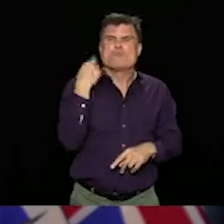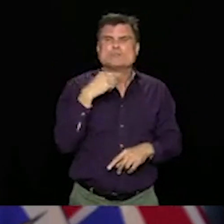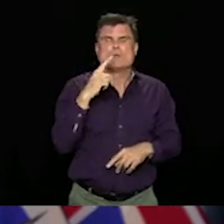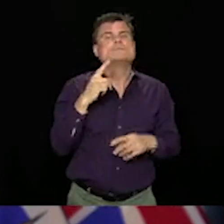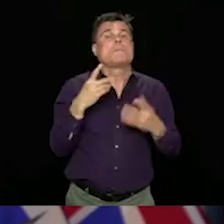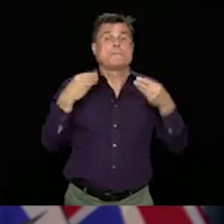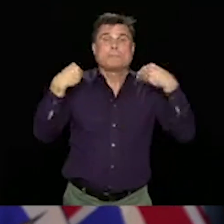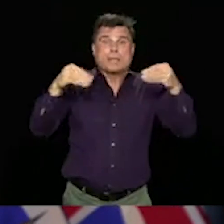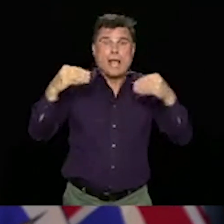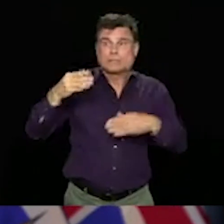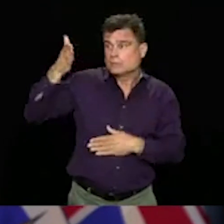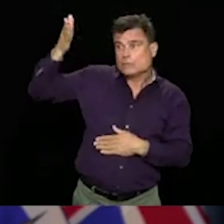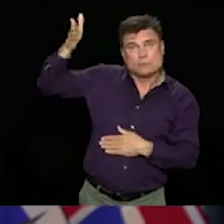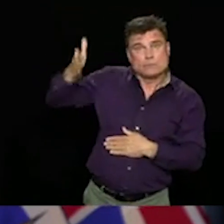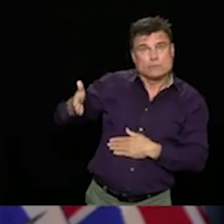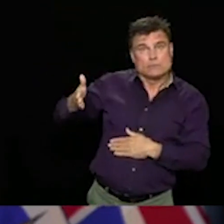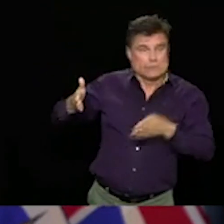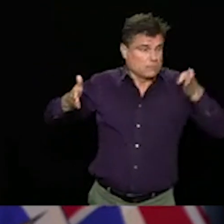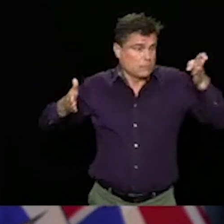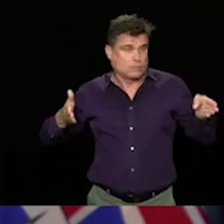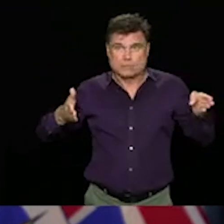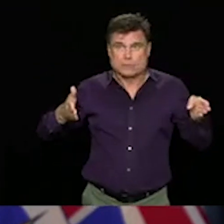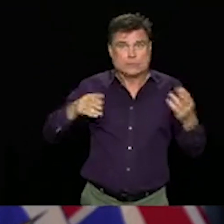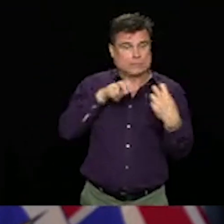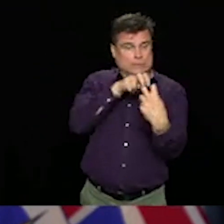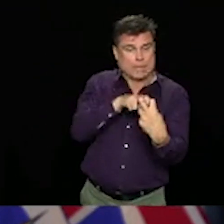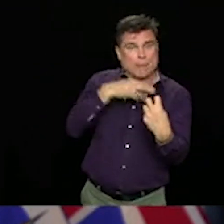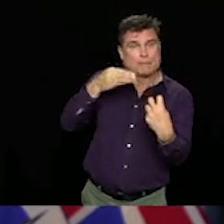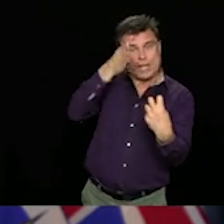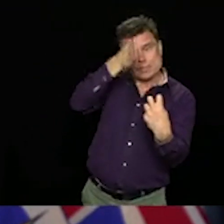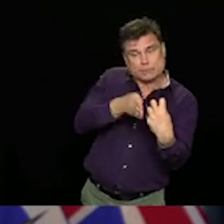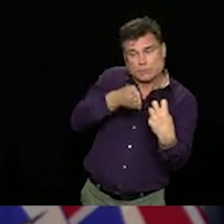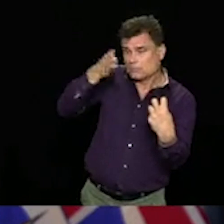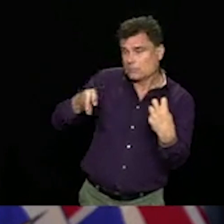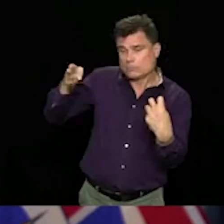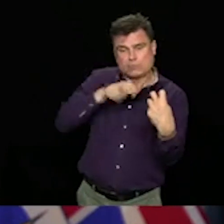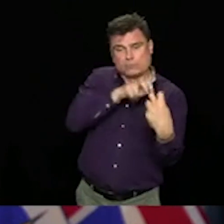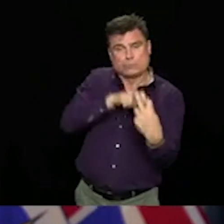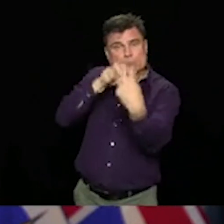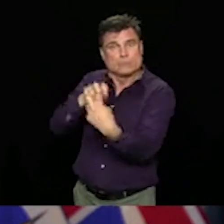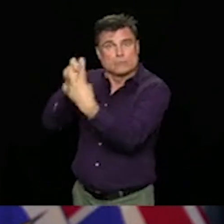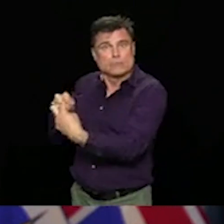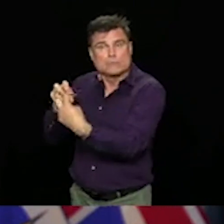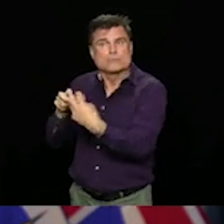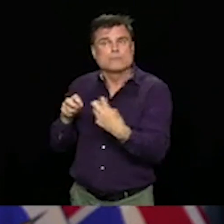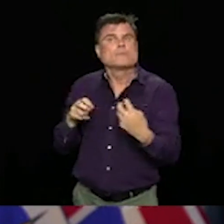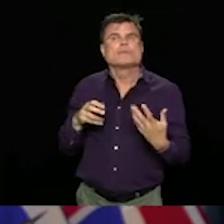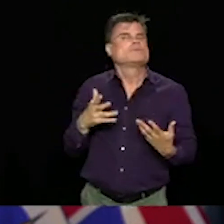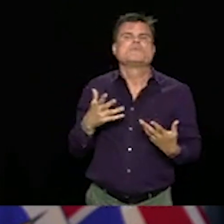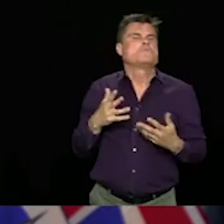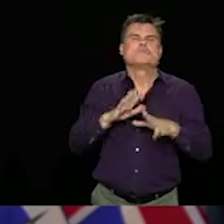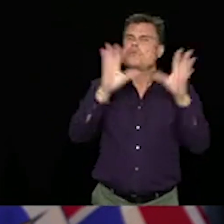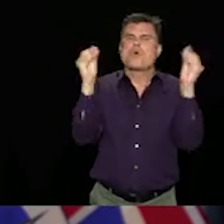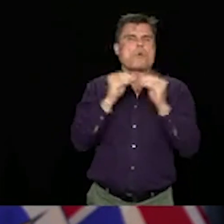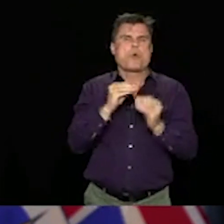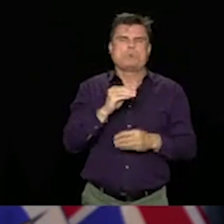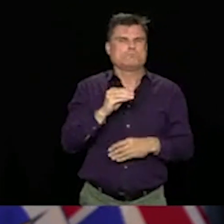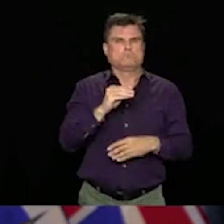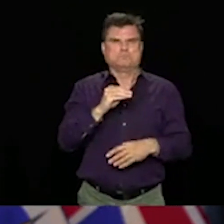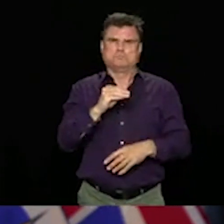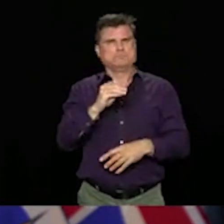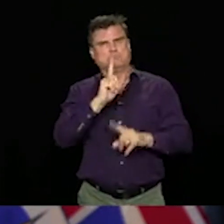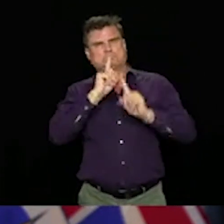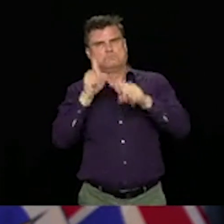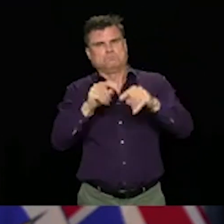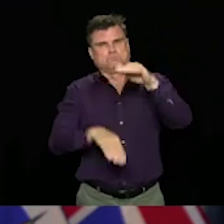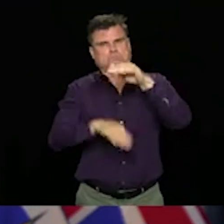of the smaller local restaurants to open. As well, it puts in restrictions around